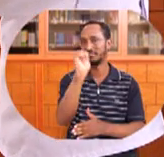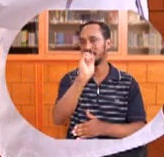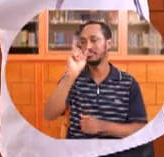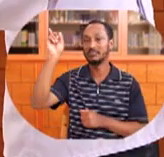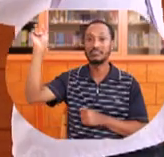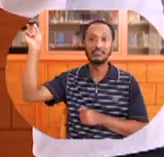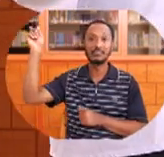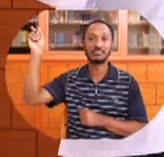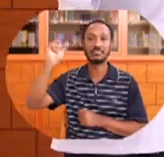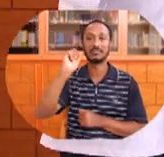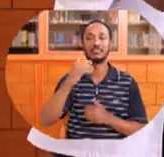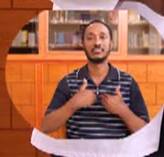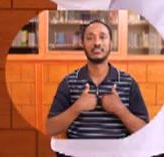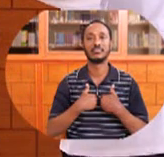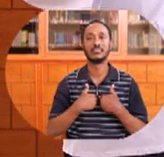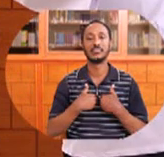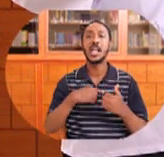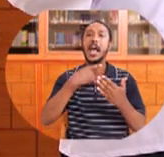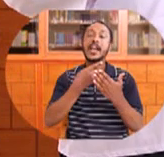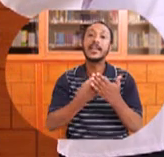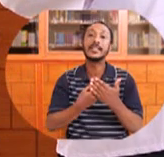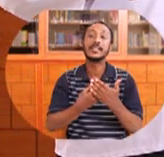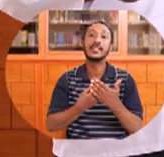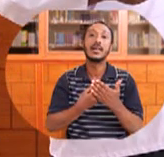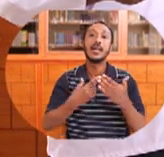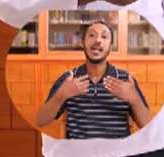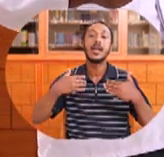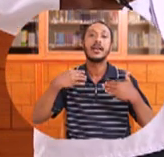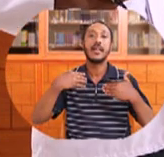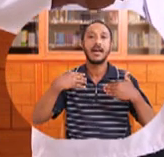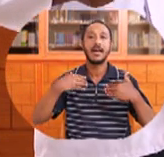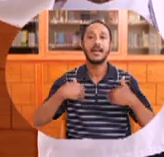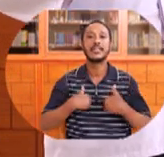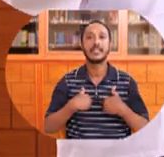These domestic wastes are those unnecessary substances that are